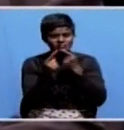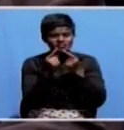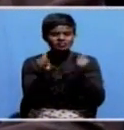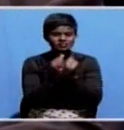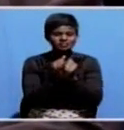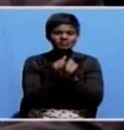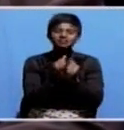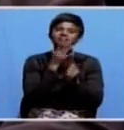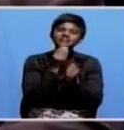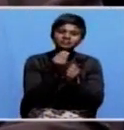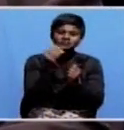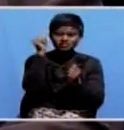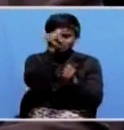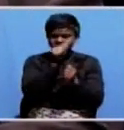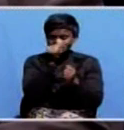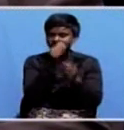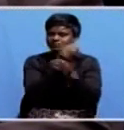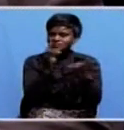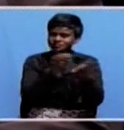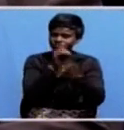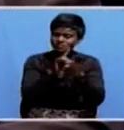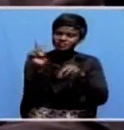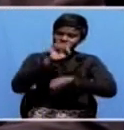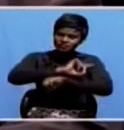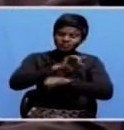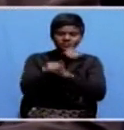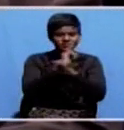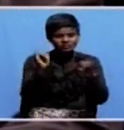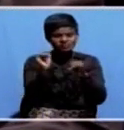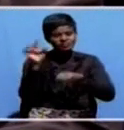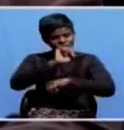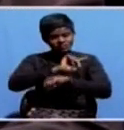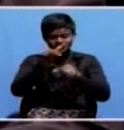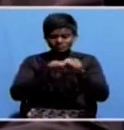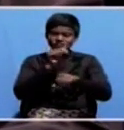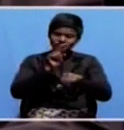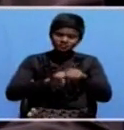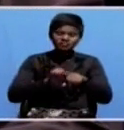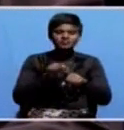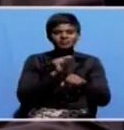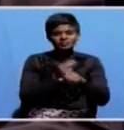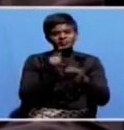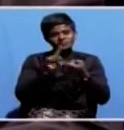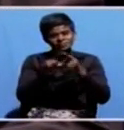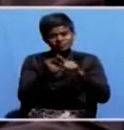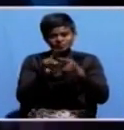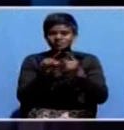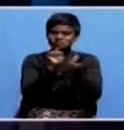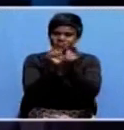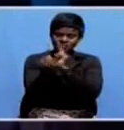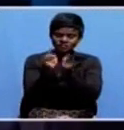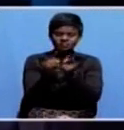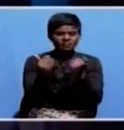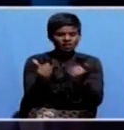on Africa Freedom Day, Independence Day, and whenever there was these functions. But now, it's 8